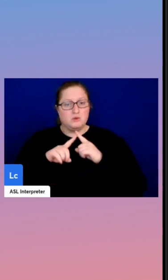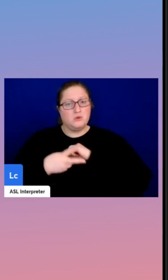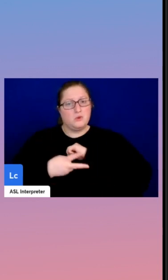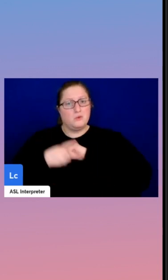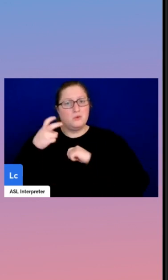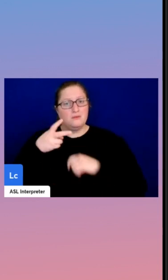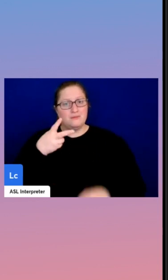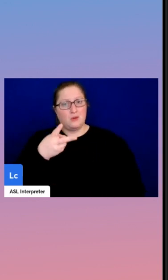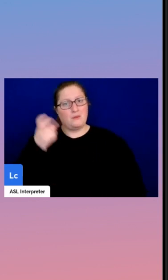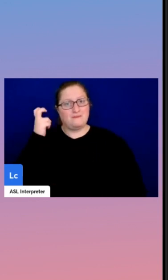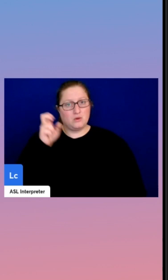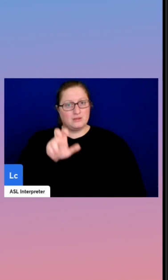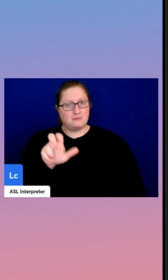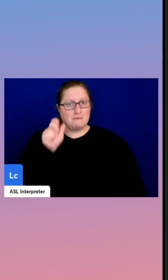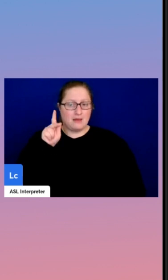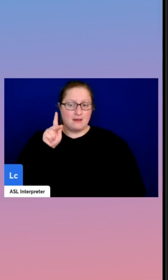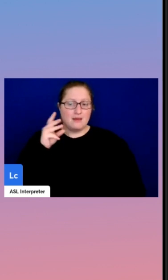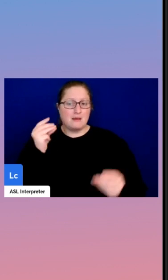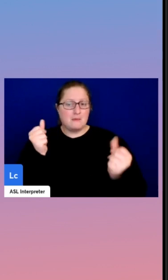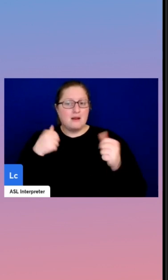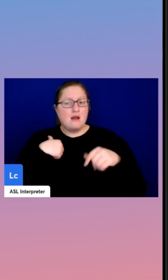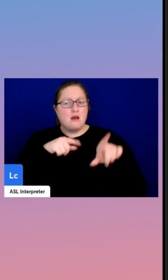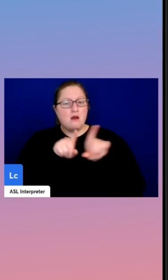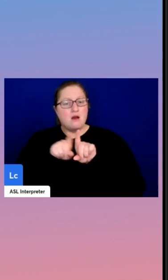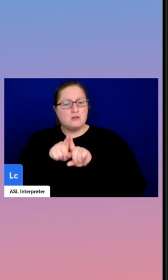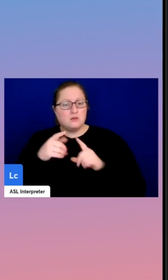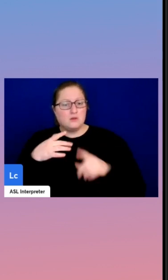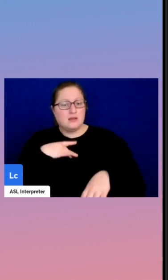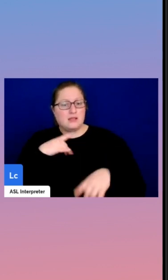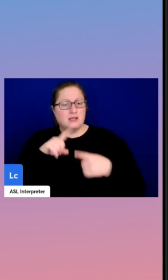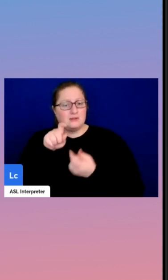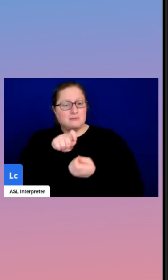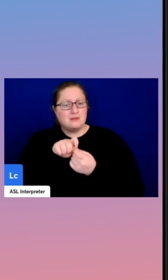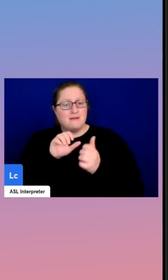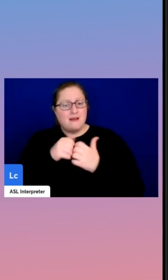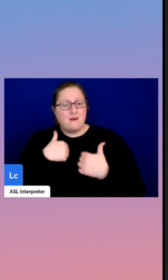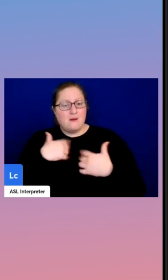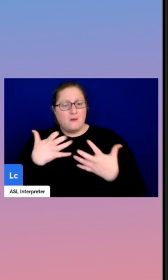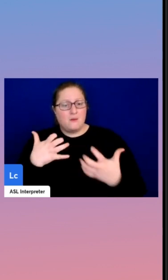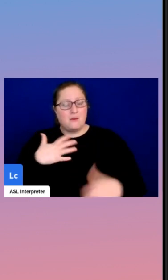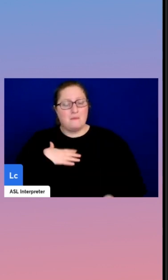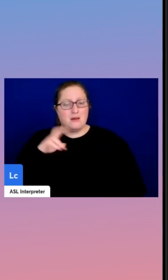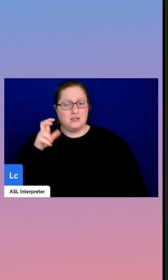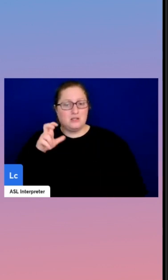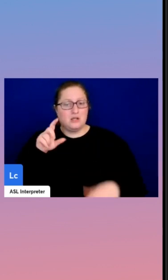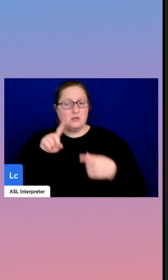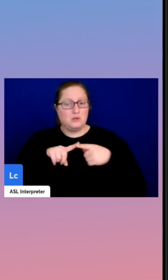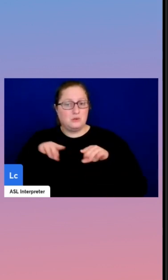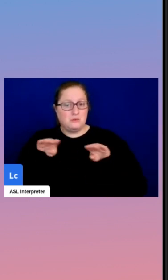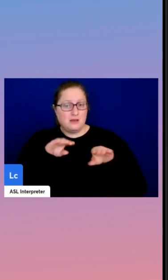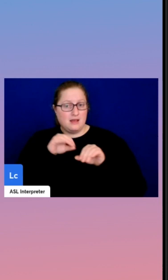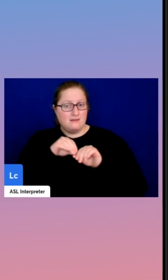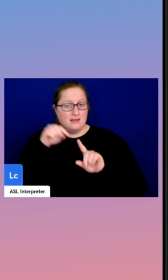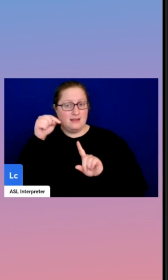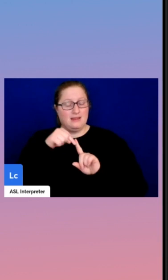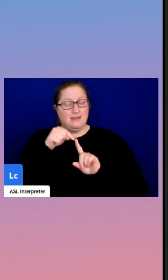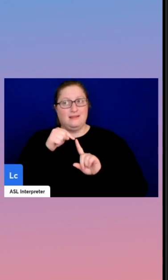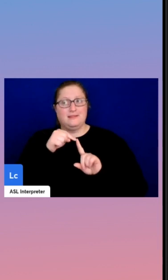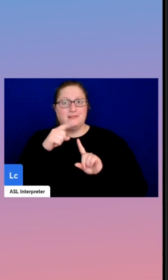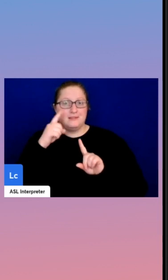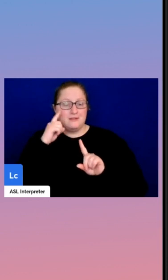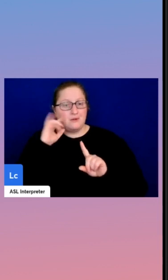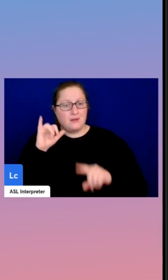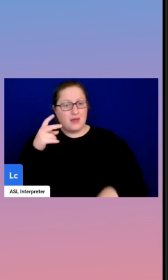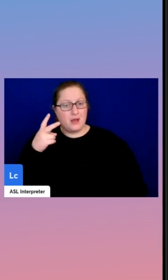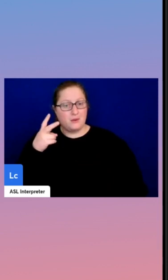it immediately, and I'd like also to specify how I want my channels to behave in the case of revocation.